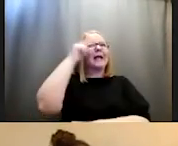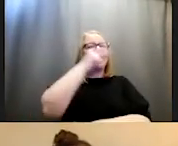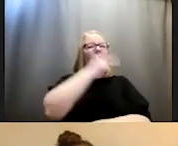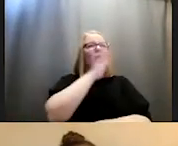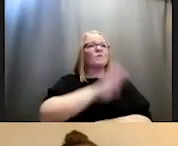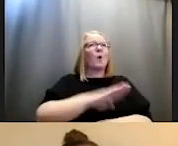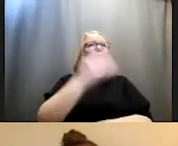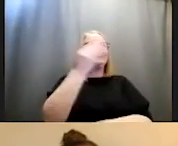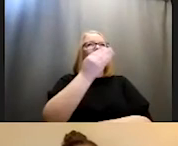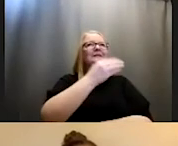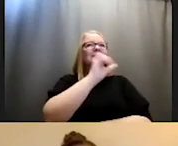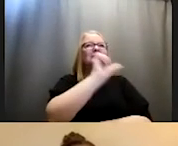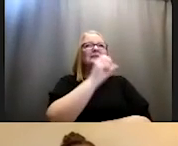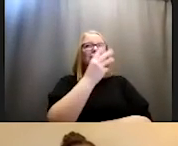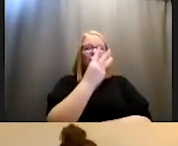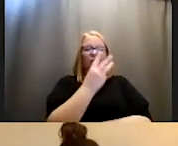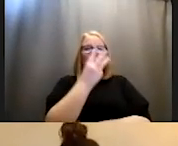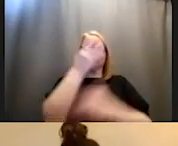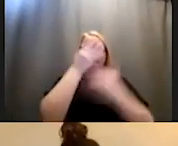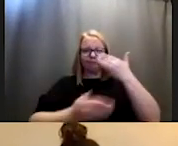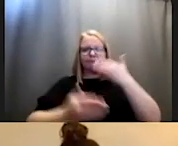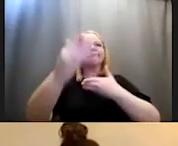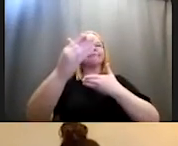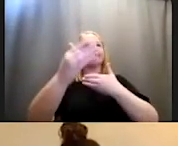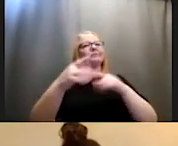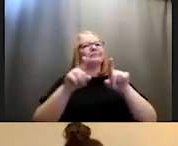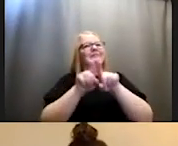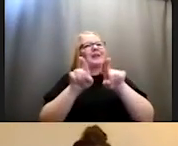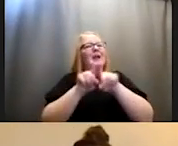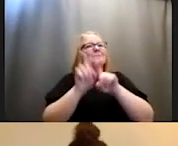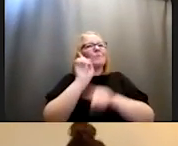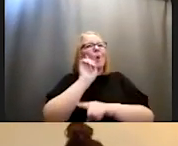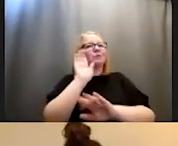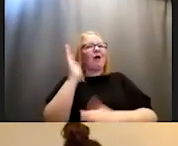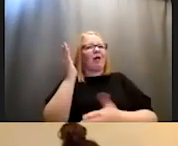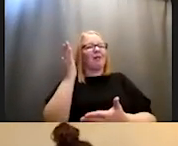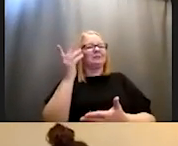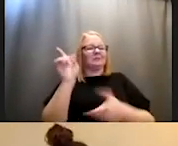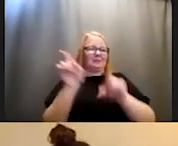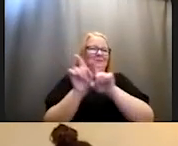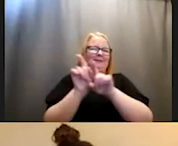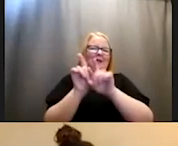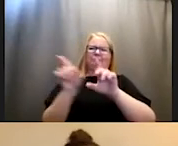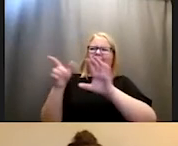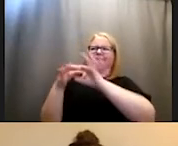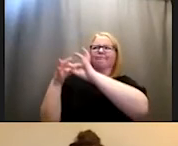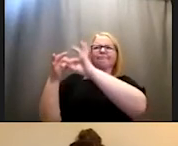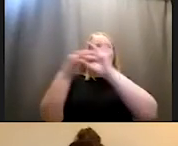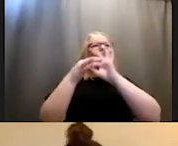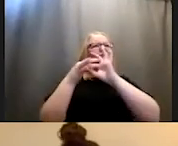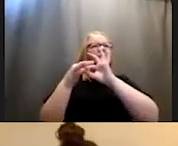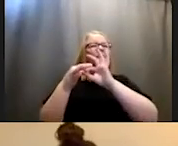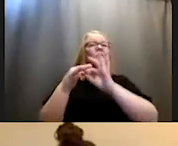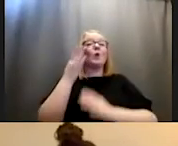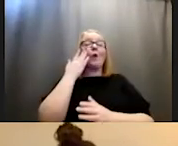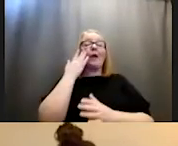1963 onwards, as did many of her models who she worked with regularly. When I read her autobiography,